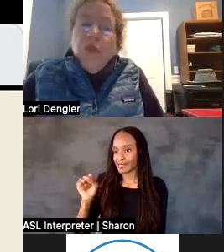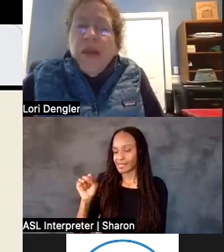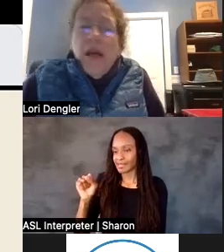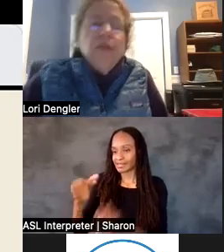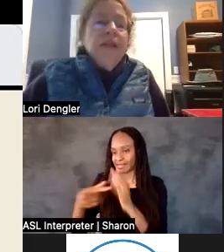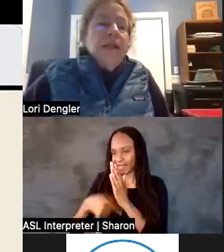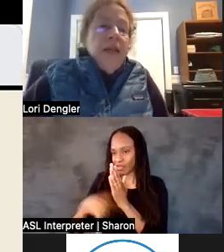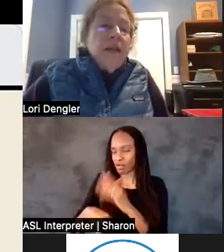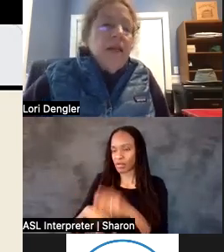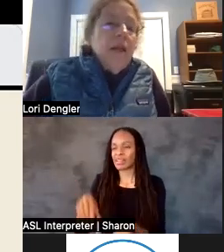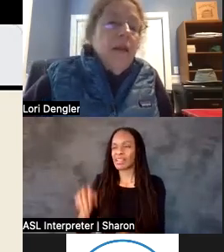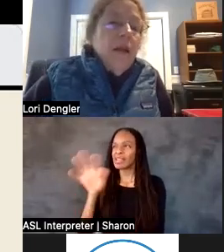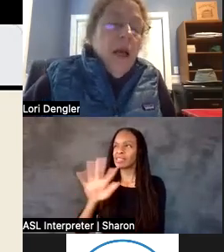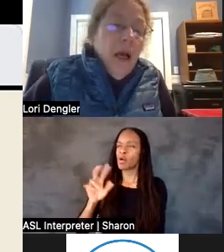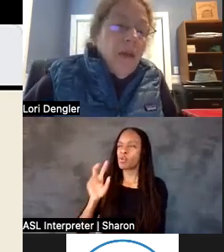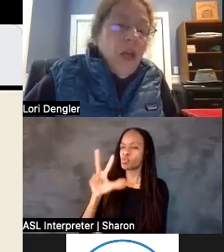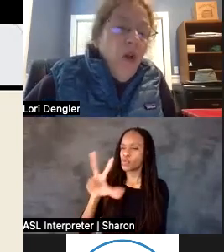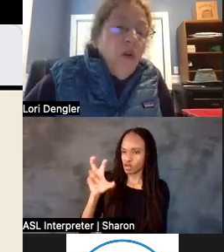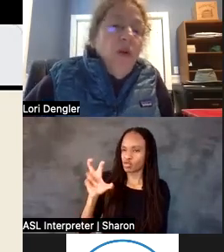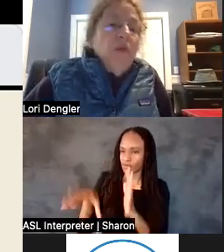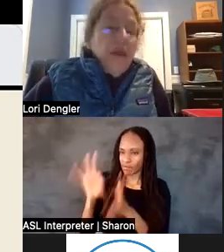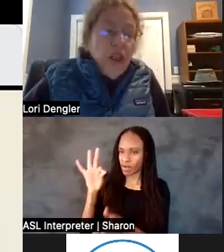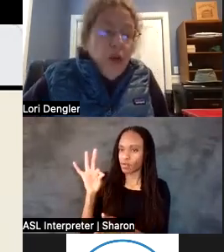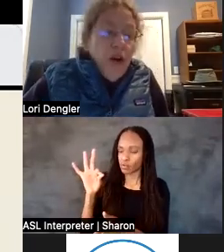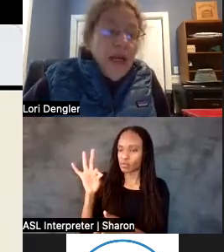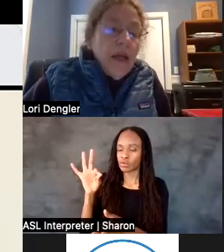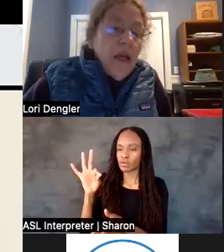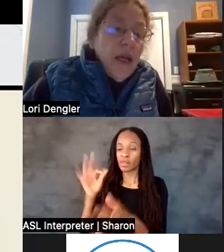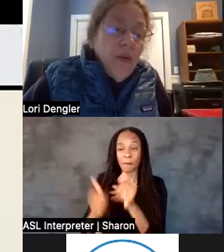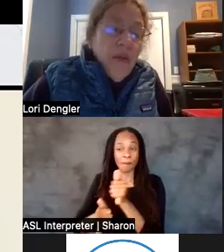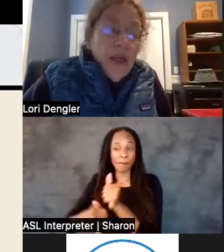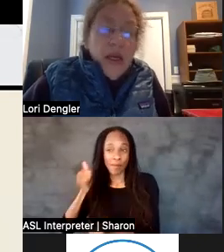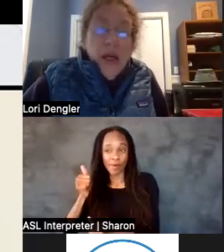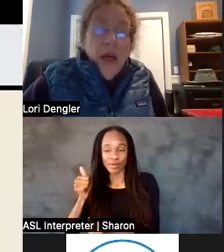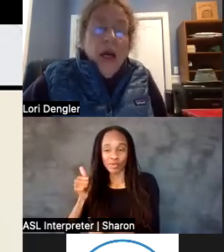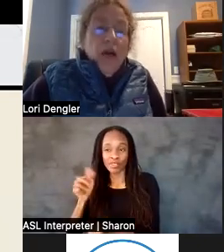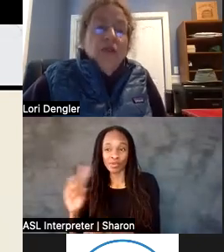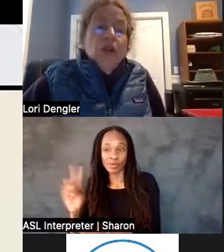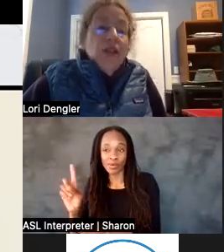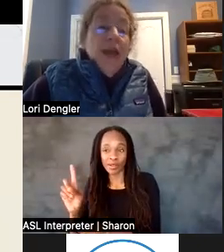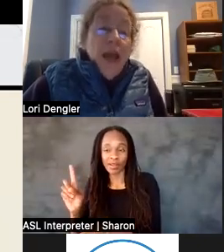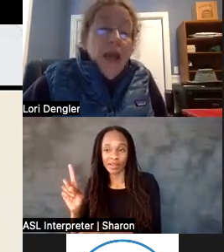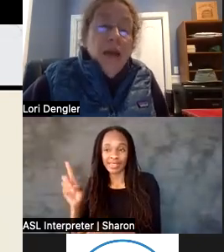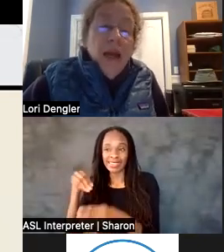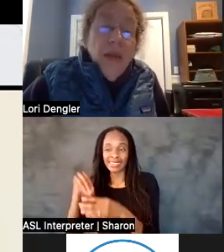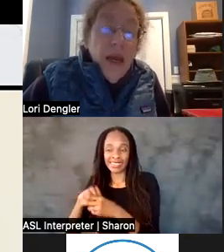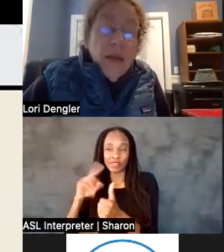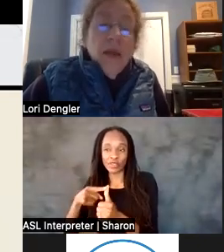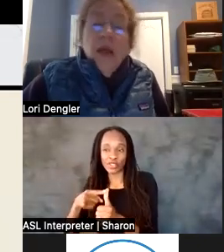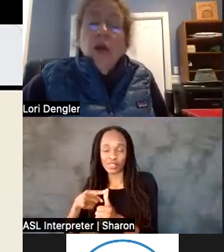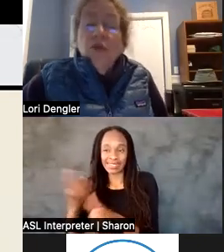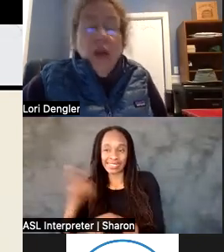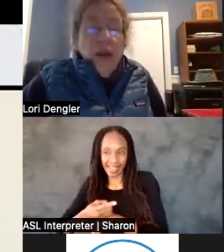About 300 detected, the overwhelming majority in the first day, and